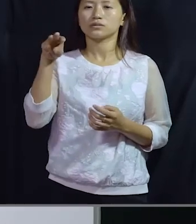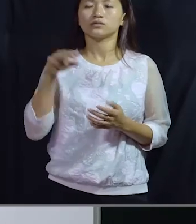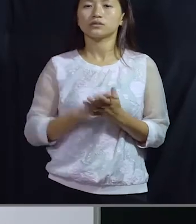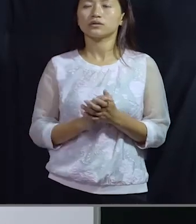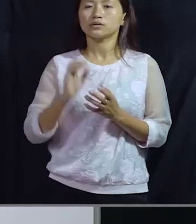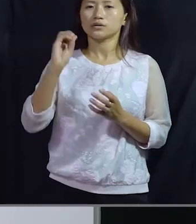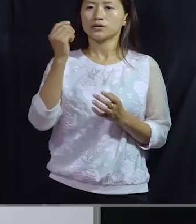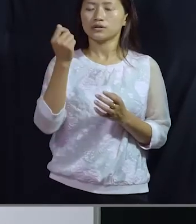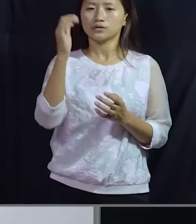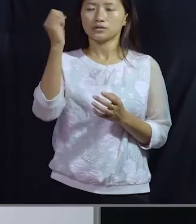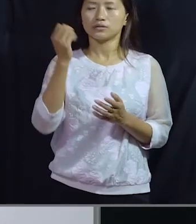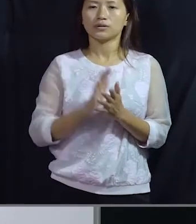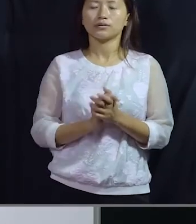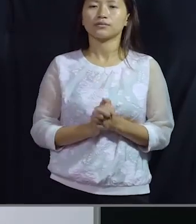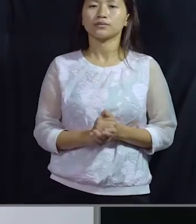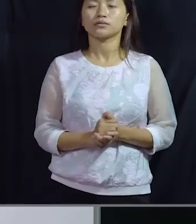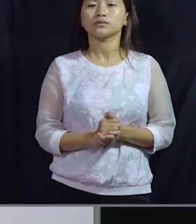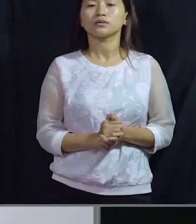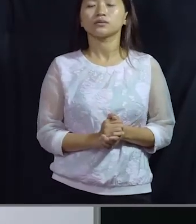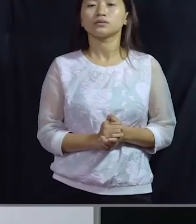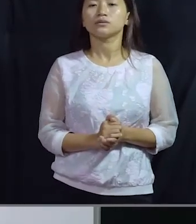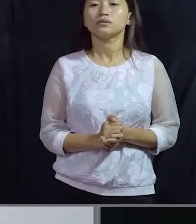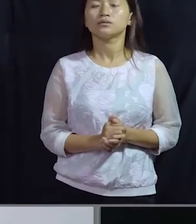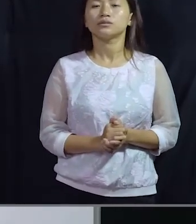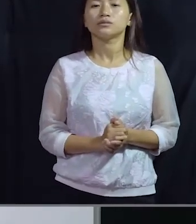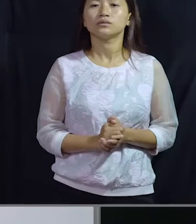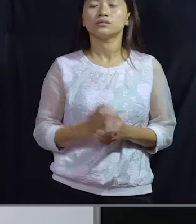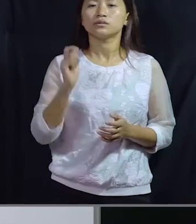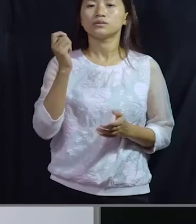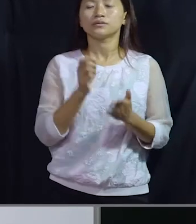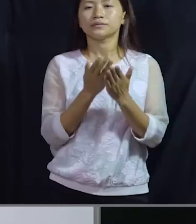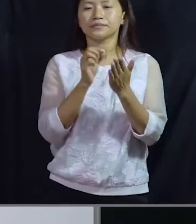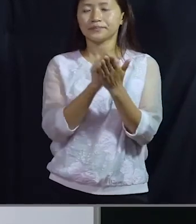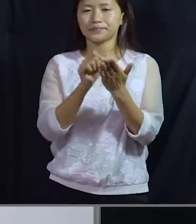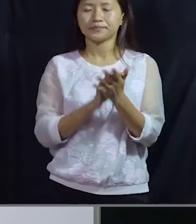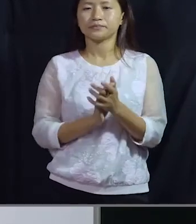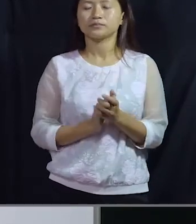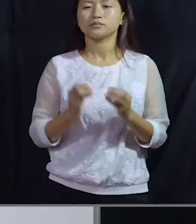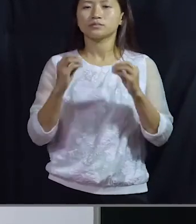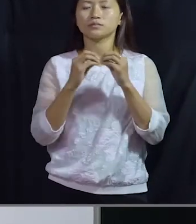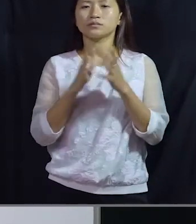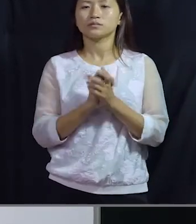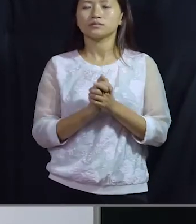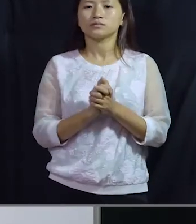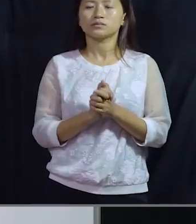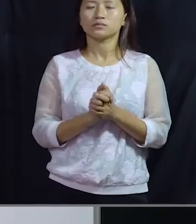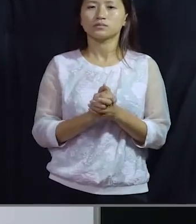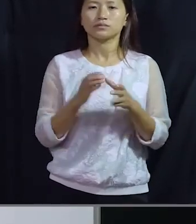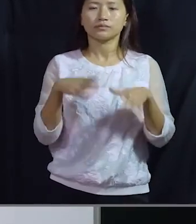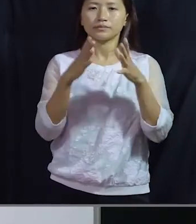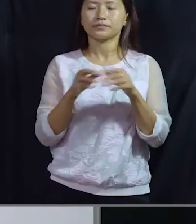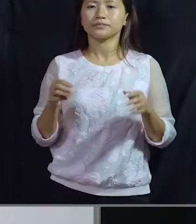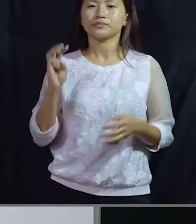hand, I will show you this in your working notes. Balance, plant and machinery